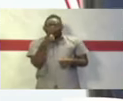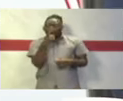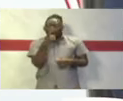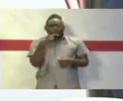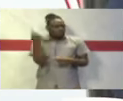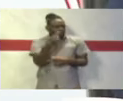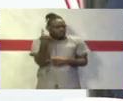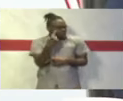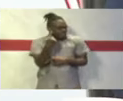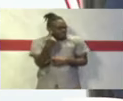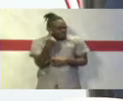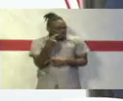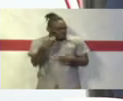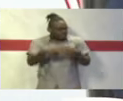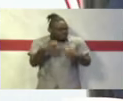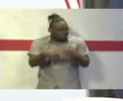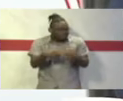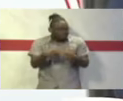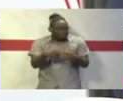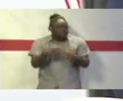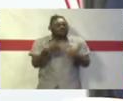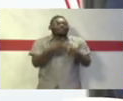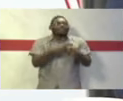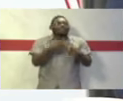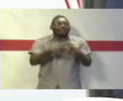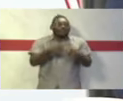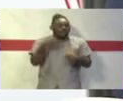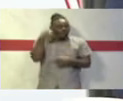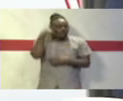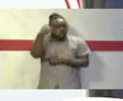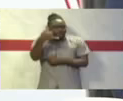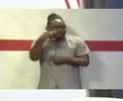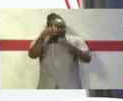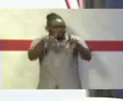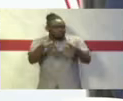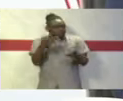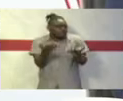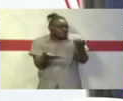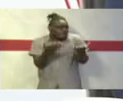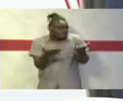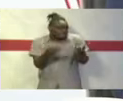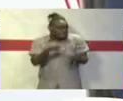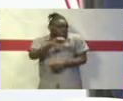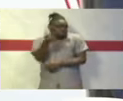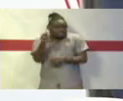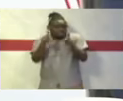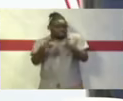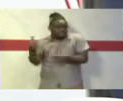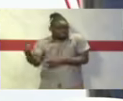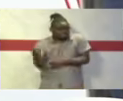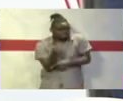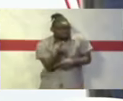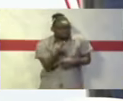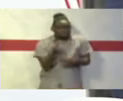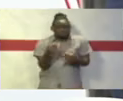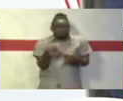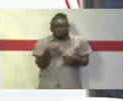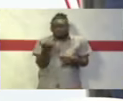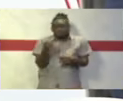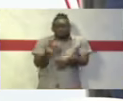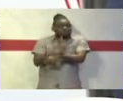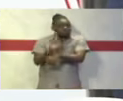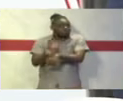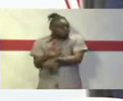An average of 18 persons utilize the app for checkups during the day, at an average